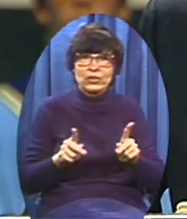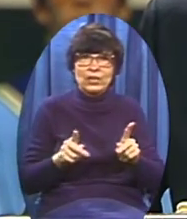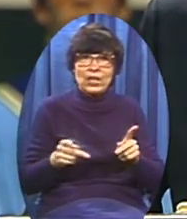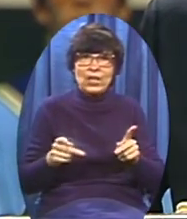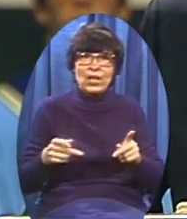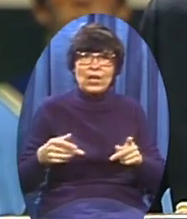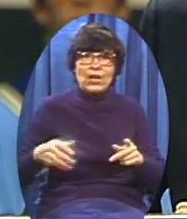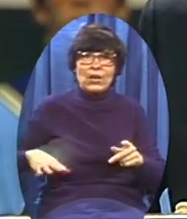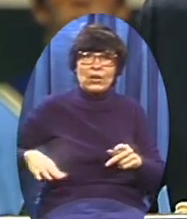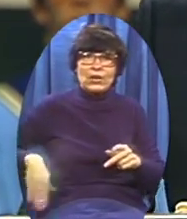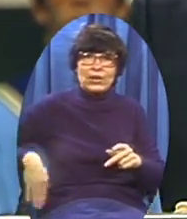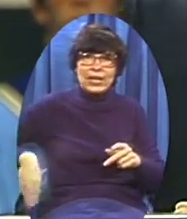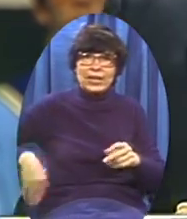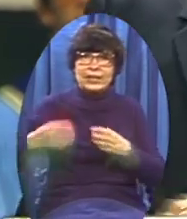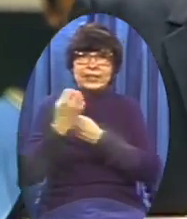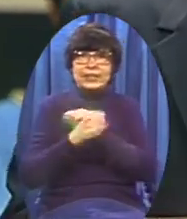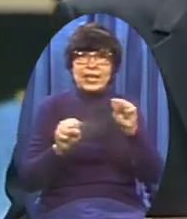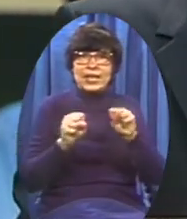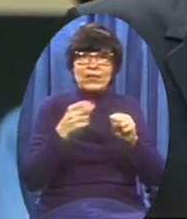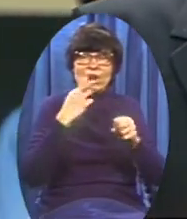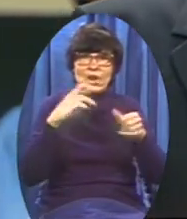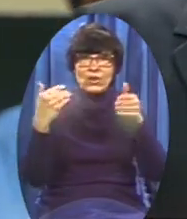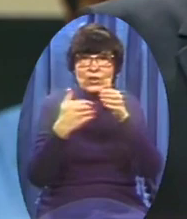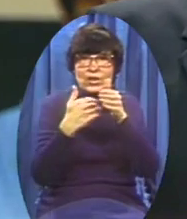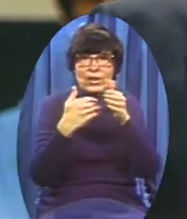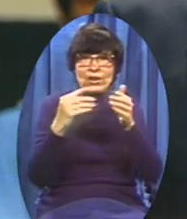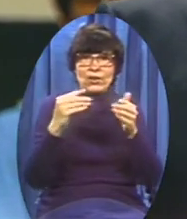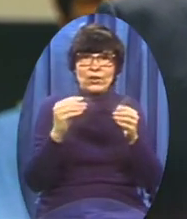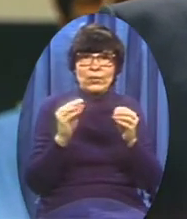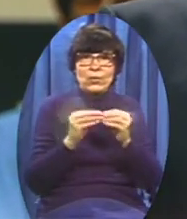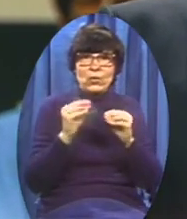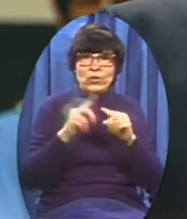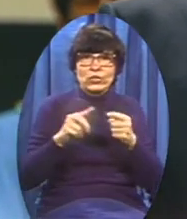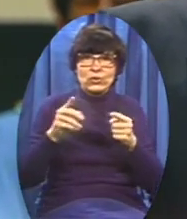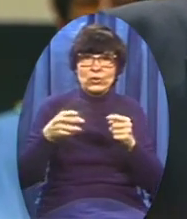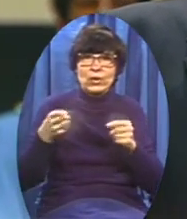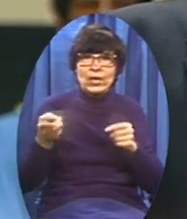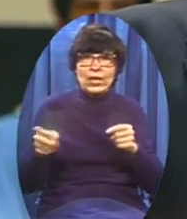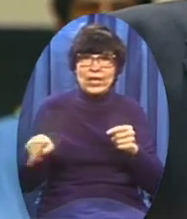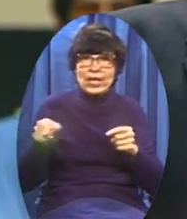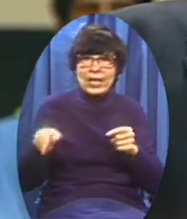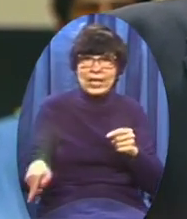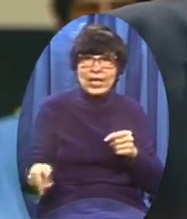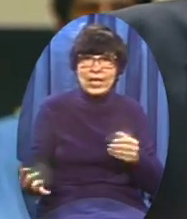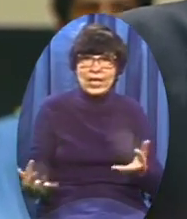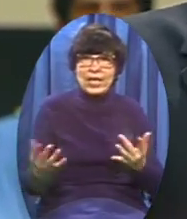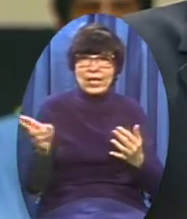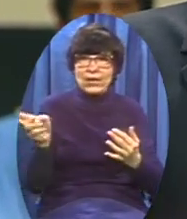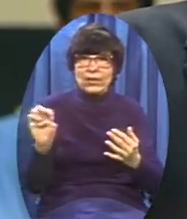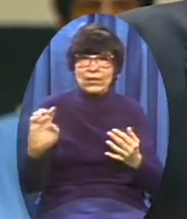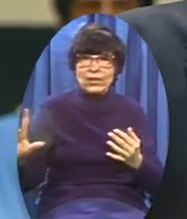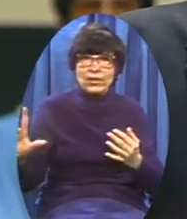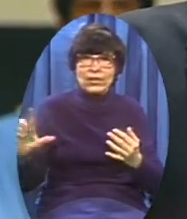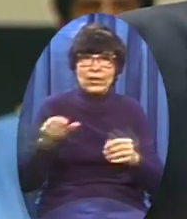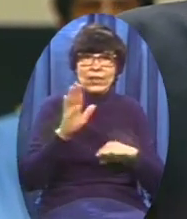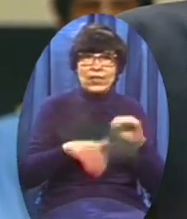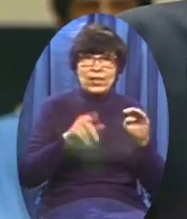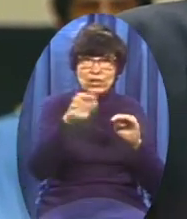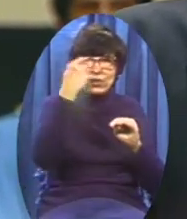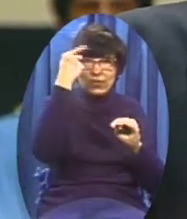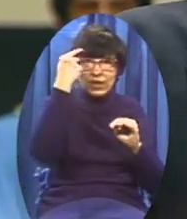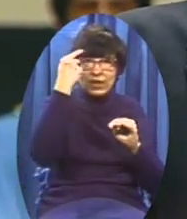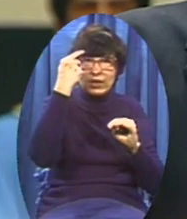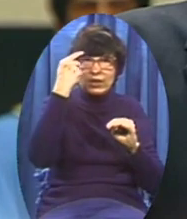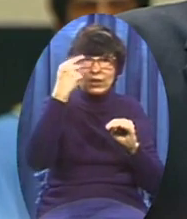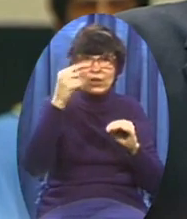think. You say, brother, it's hell. You say, it's hell. A sure enough hell, I sure do. You say, why do you believe it? Because the Bible